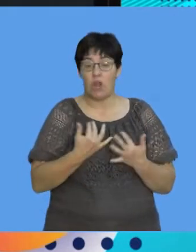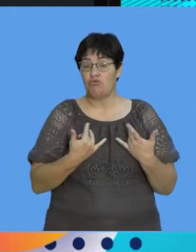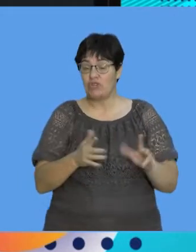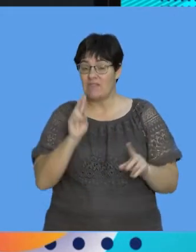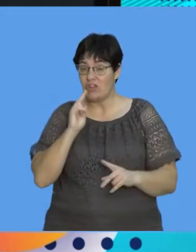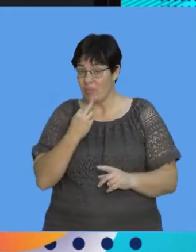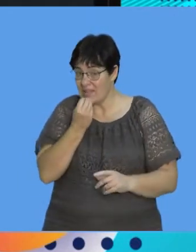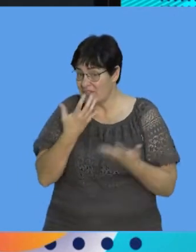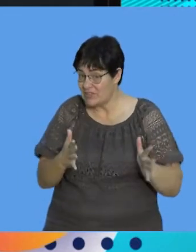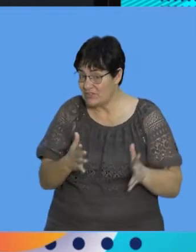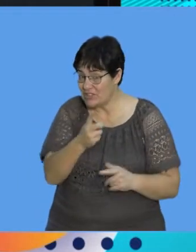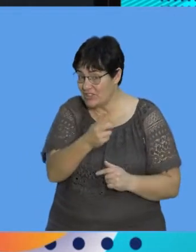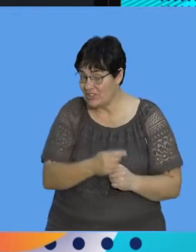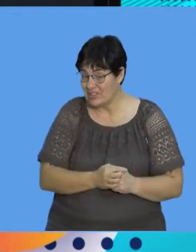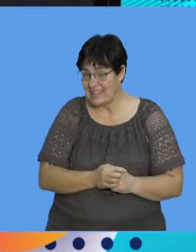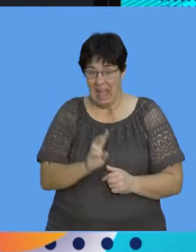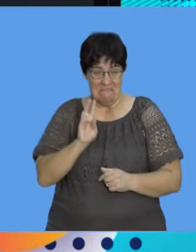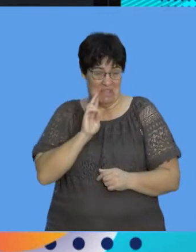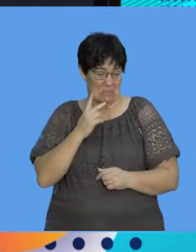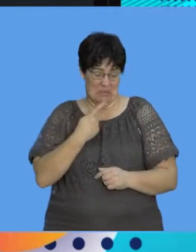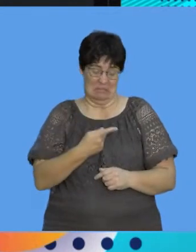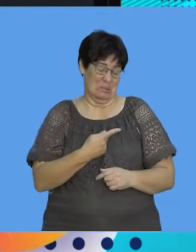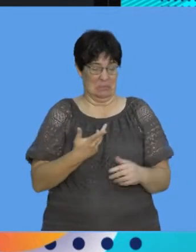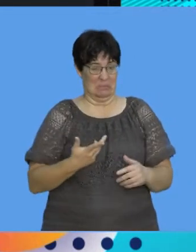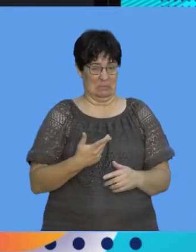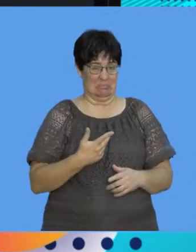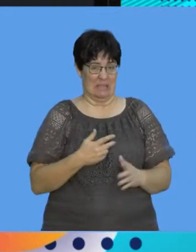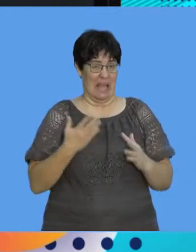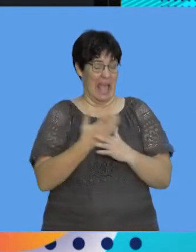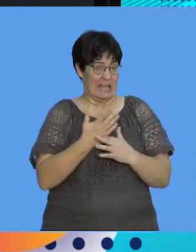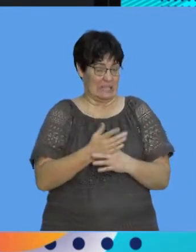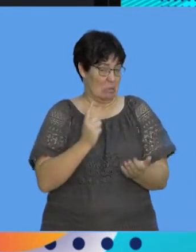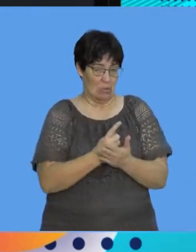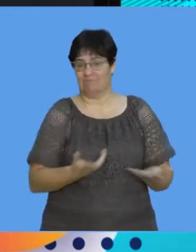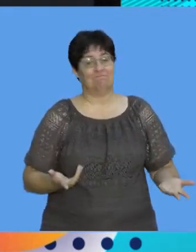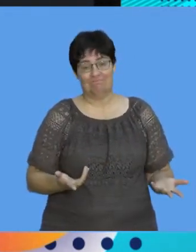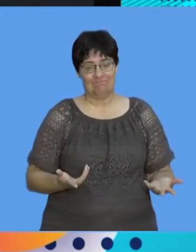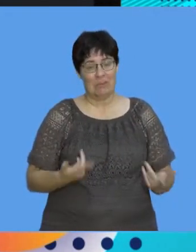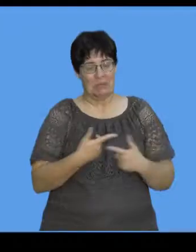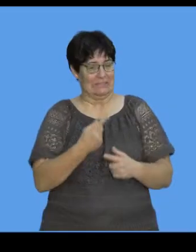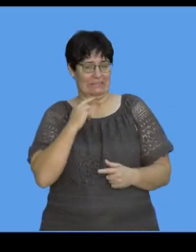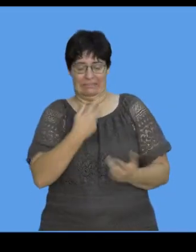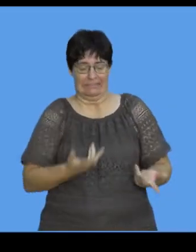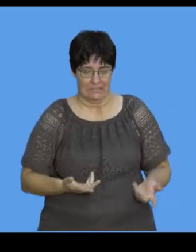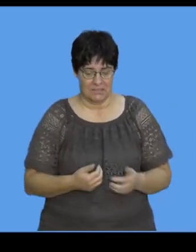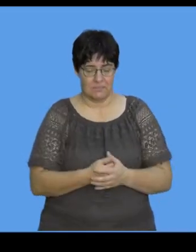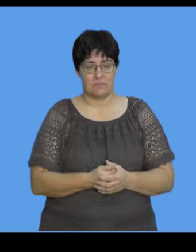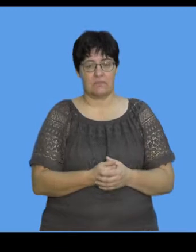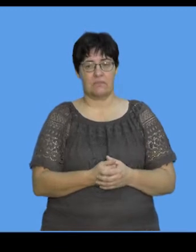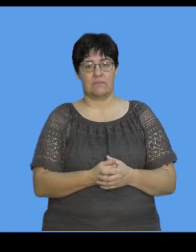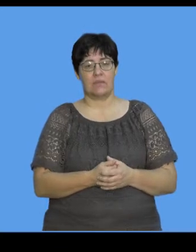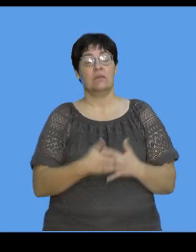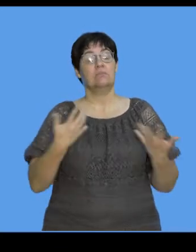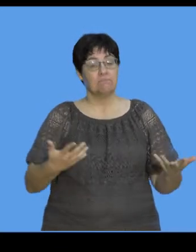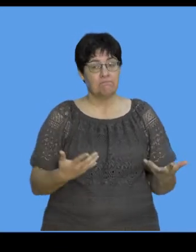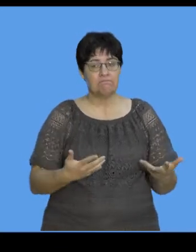green vegetables? Sometimes vegetables is not something we always have easy access to. Okay, now as I said